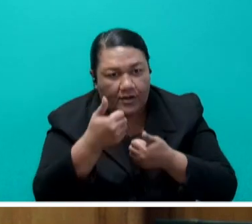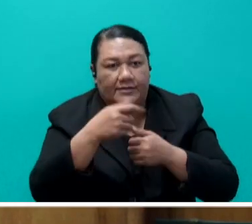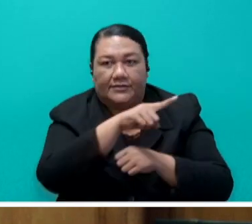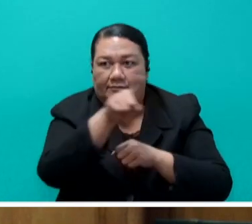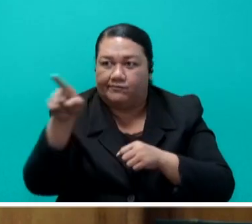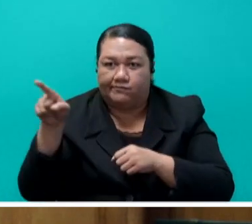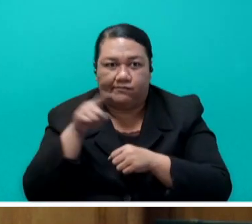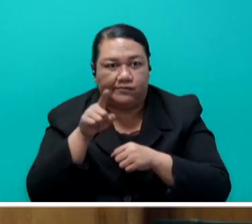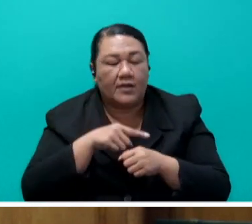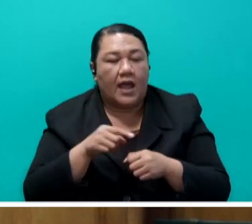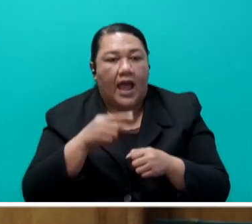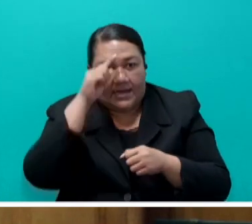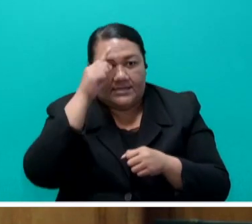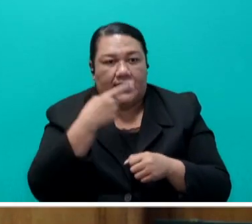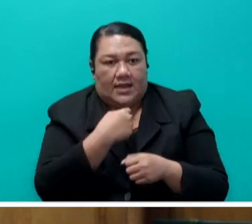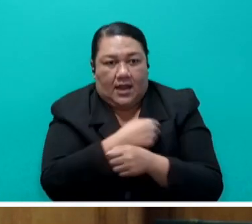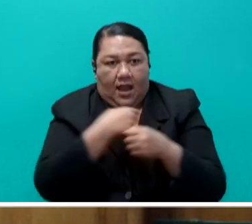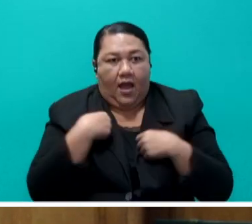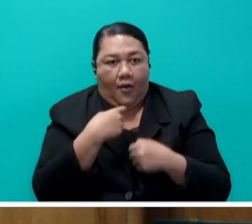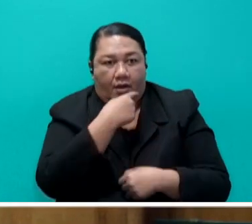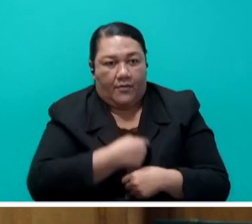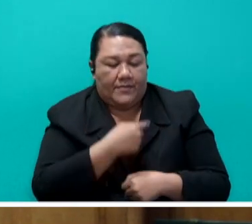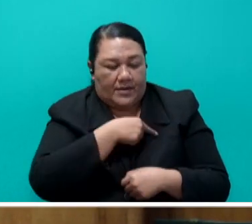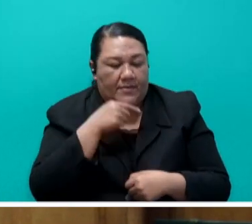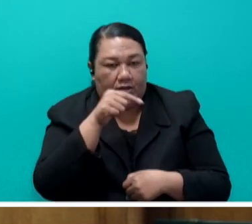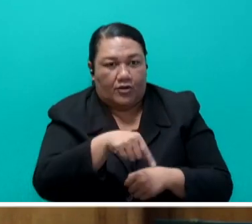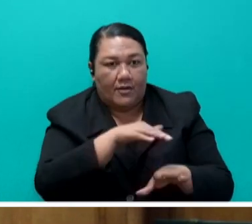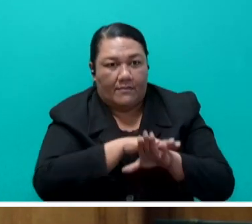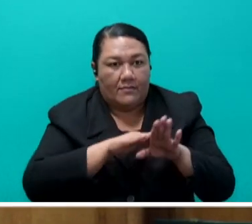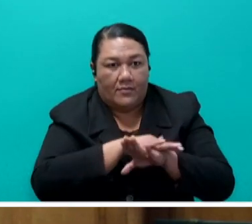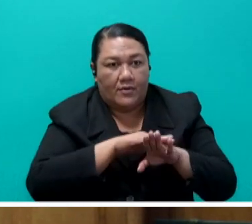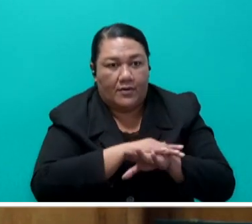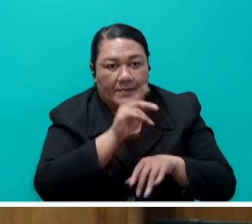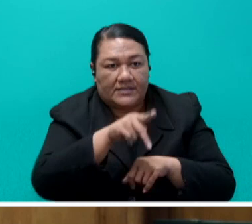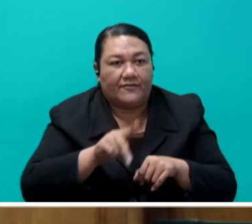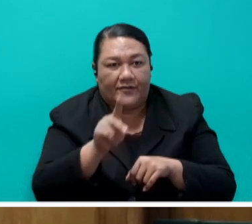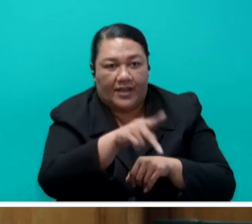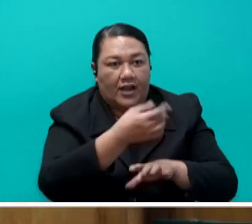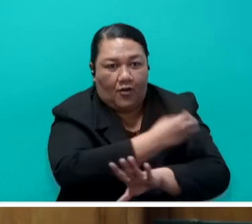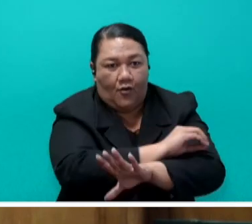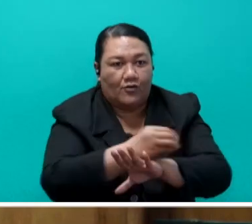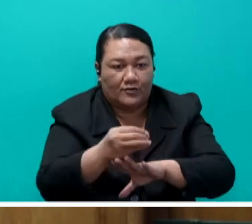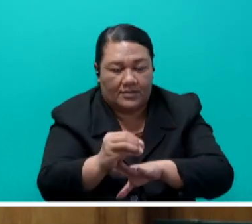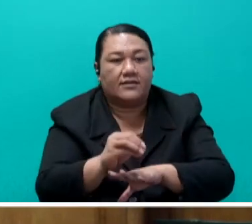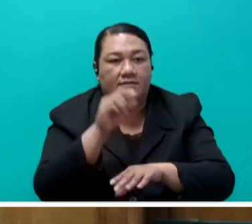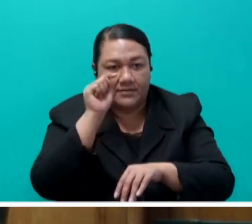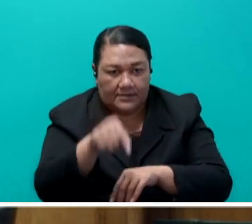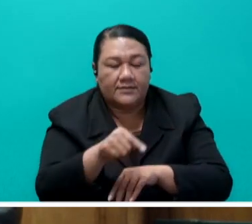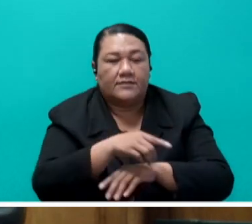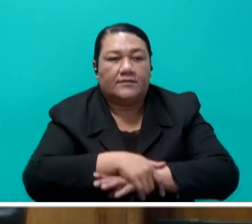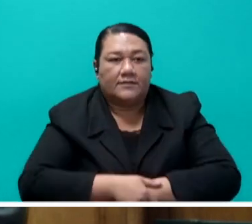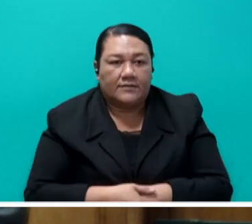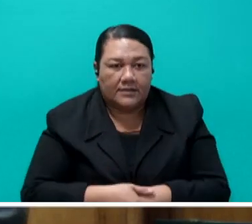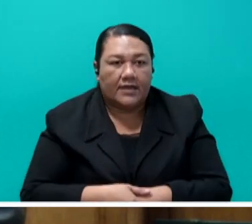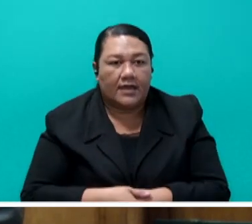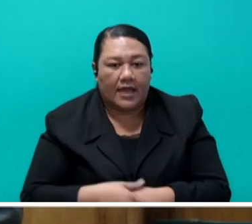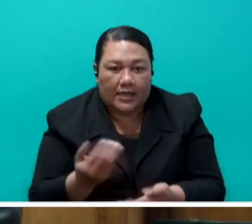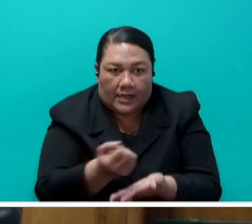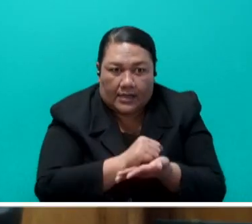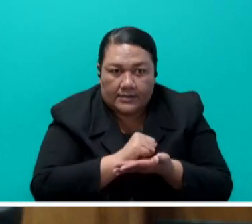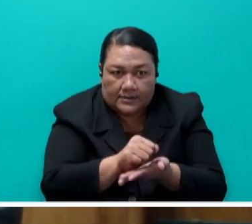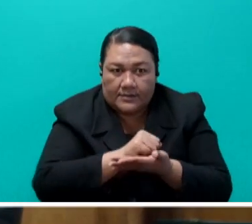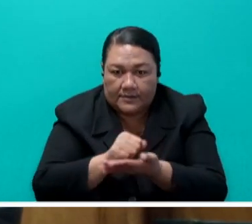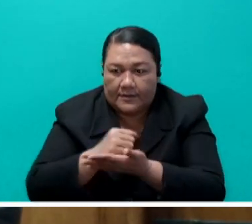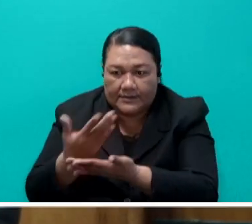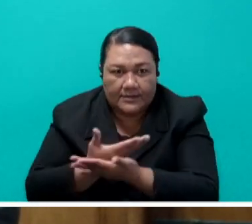our commitment to the Blue Pacific, oceans, blue oceans, the conservation of oceans, and